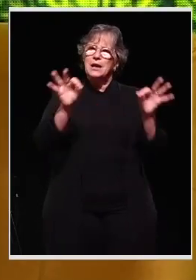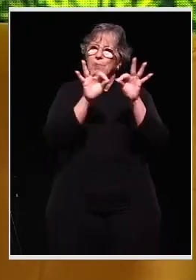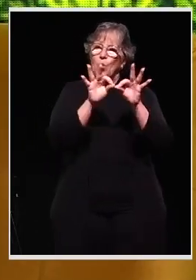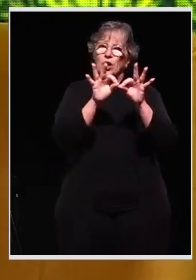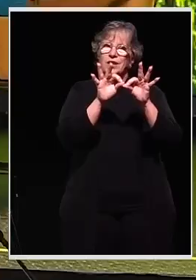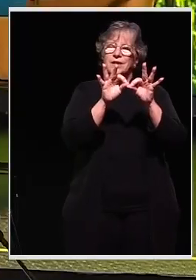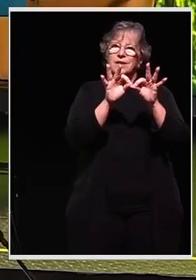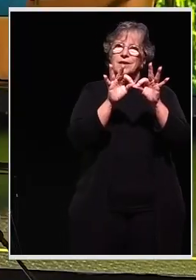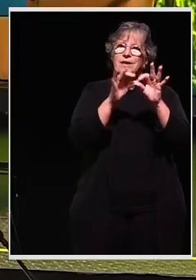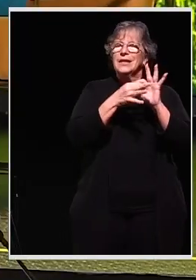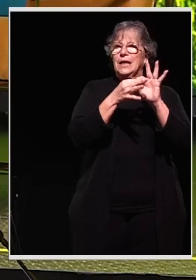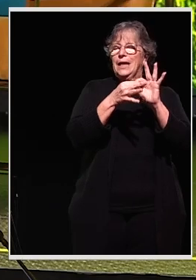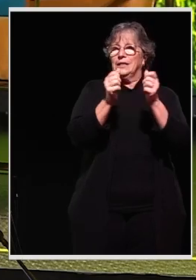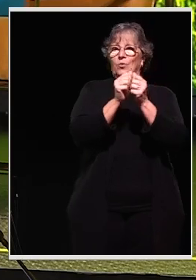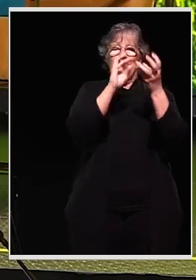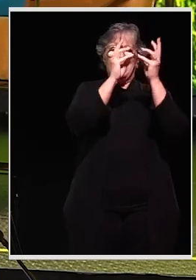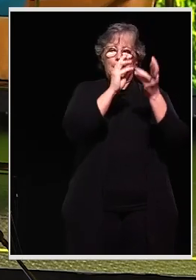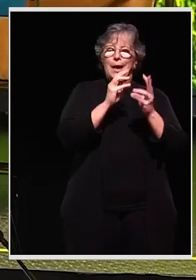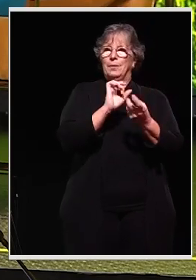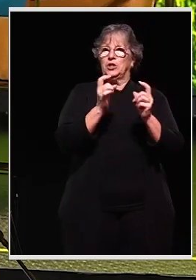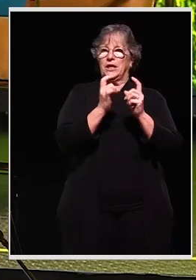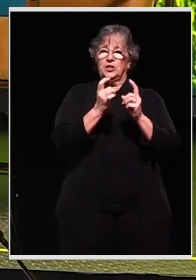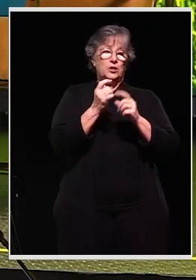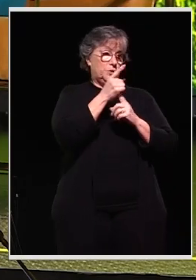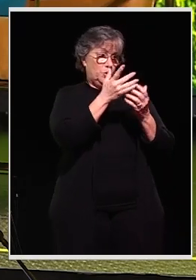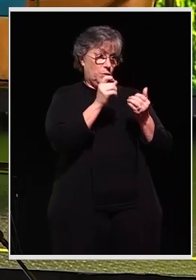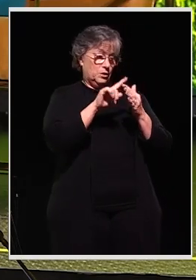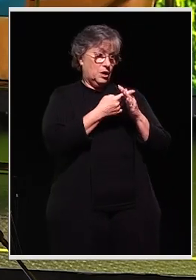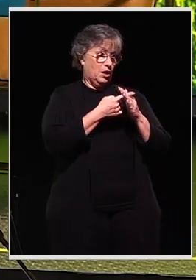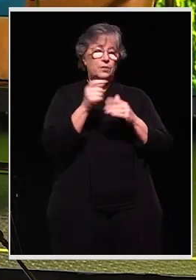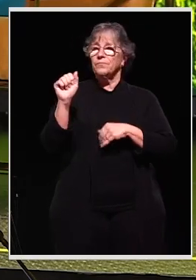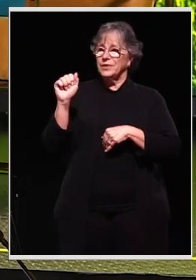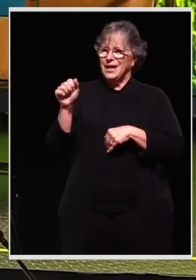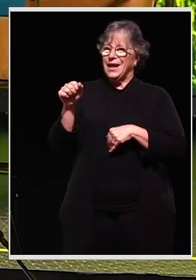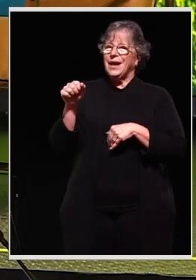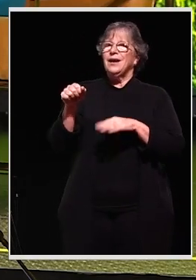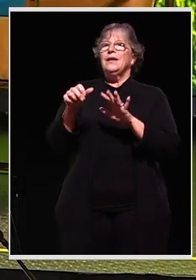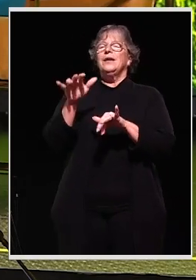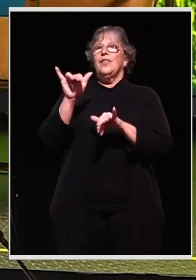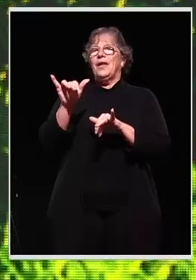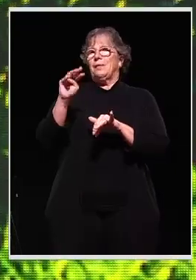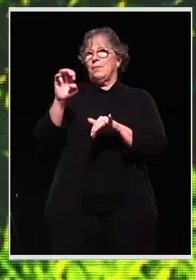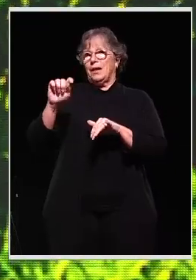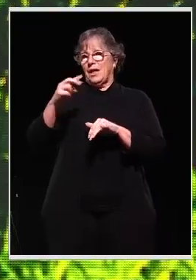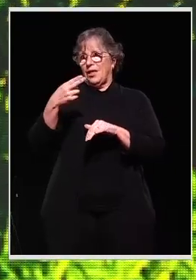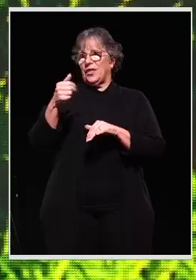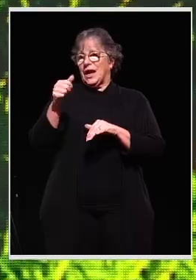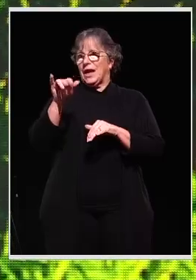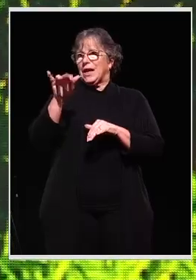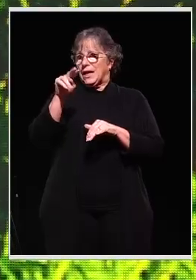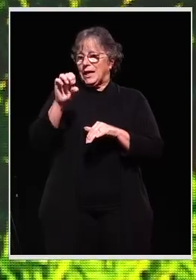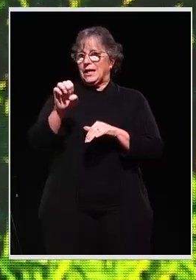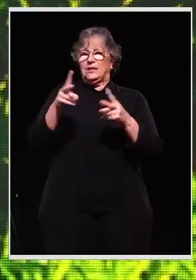change? So would you like to start? Sure. Methane, probably most folks know, is a